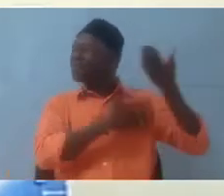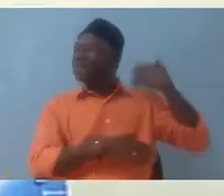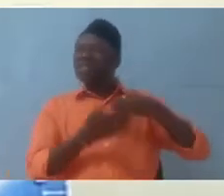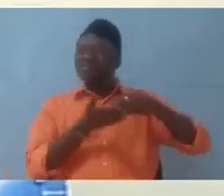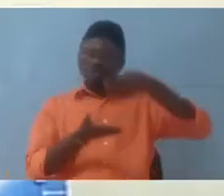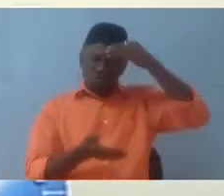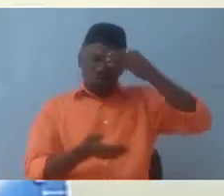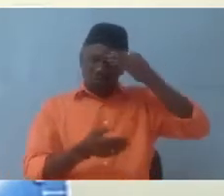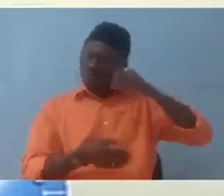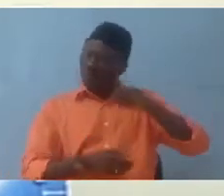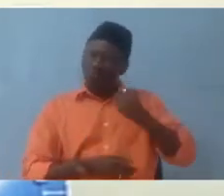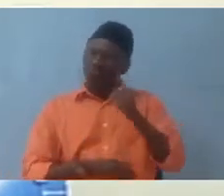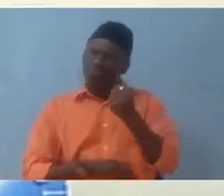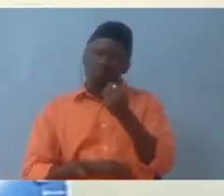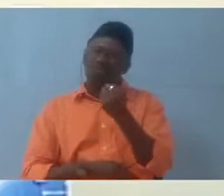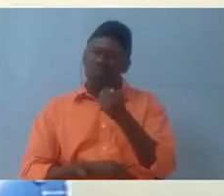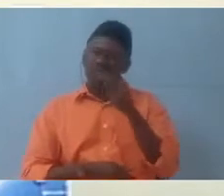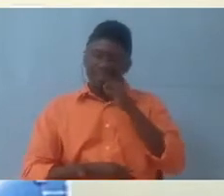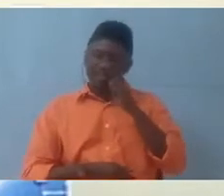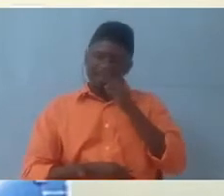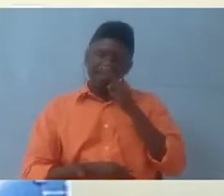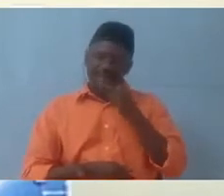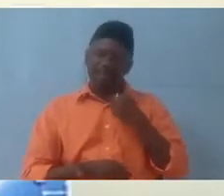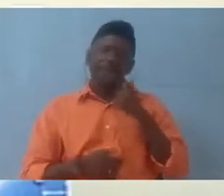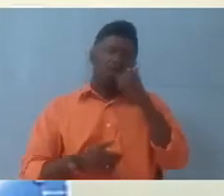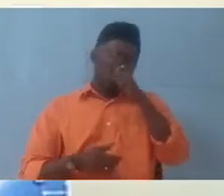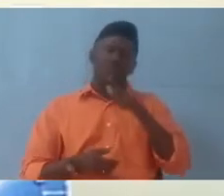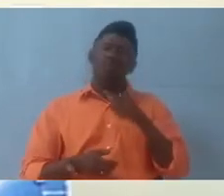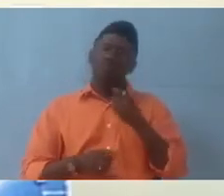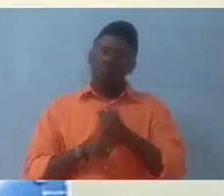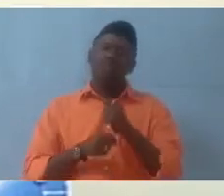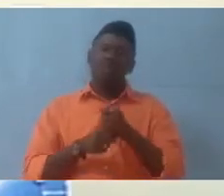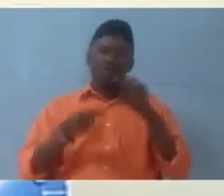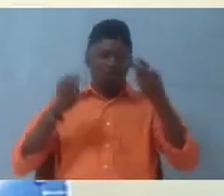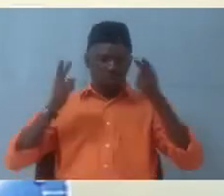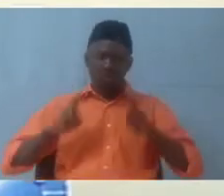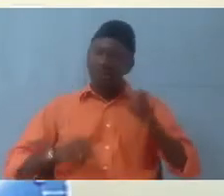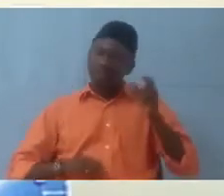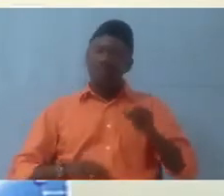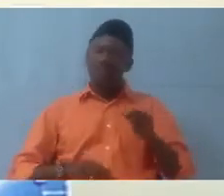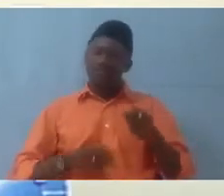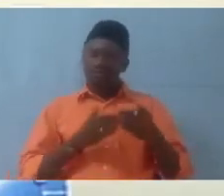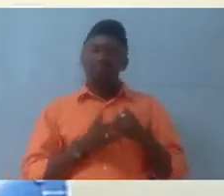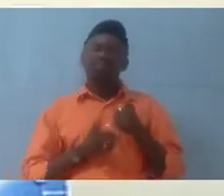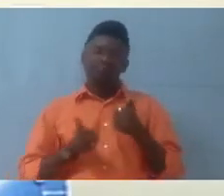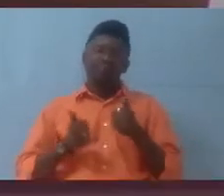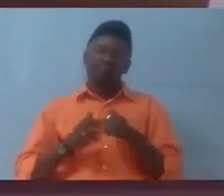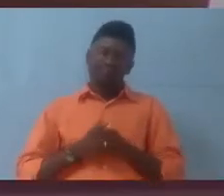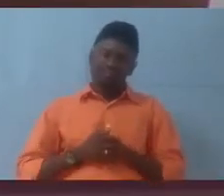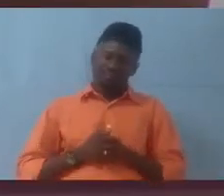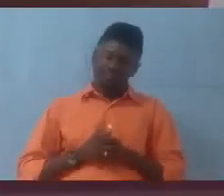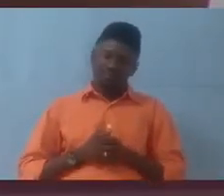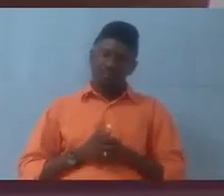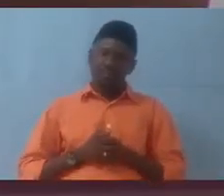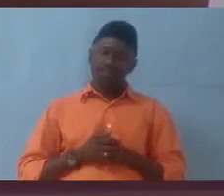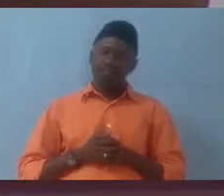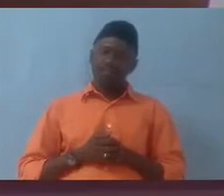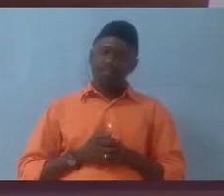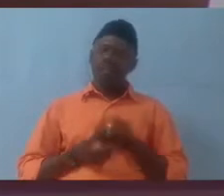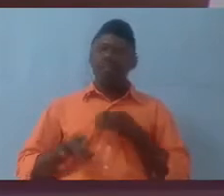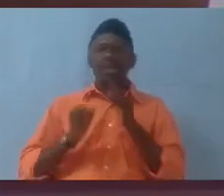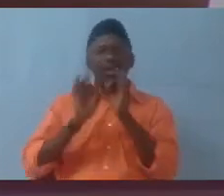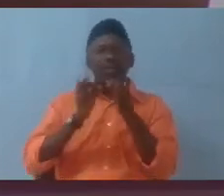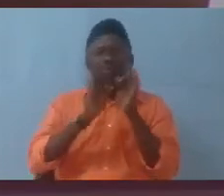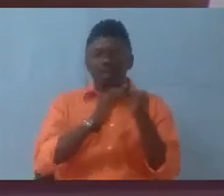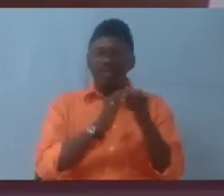ci fiñ bayeko rek nga xamne ni dal pougaronama nek na lawyer ci ay at yu bari can you tell the commission why he was